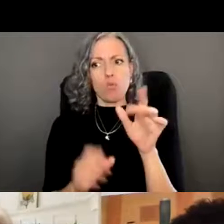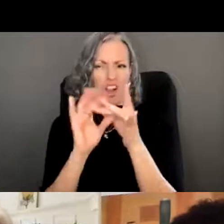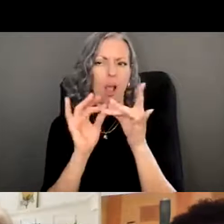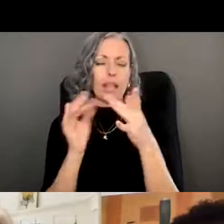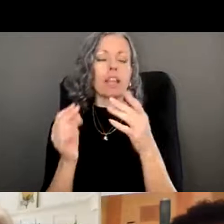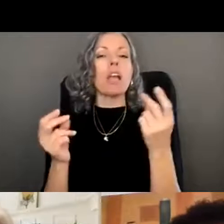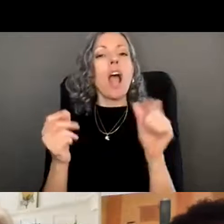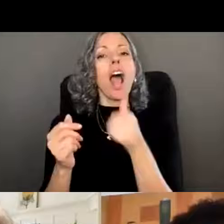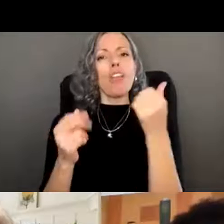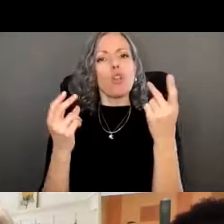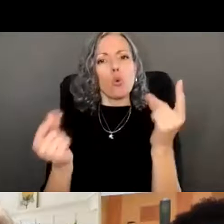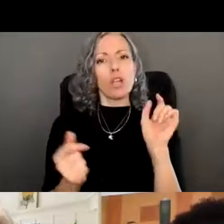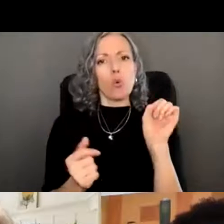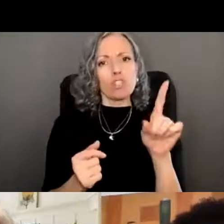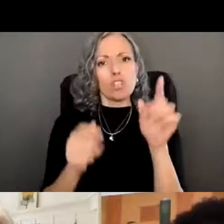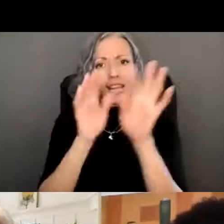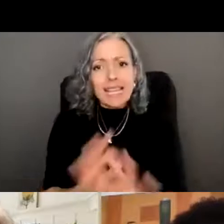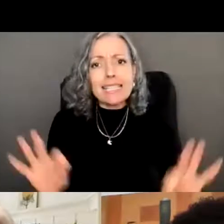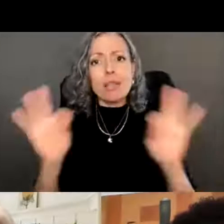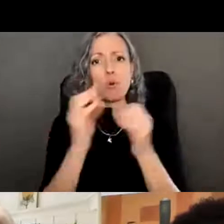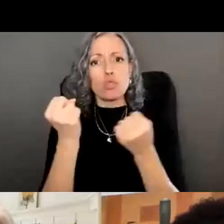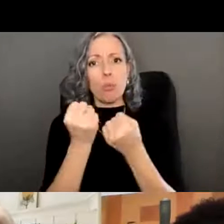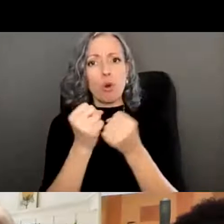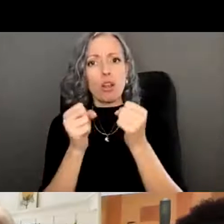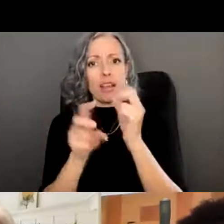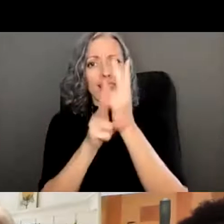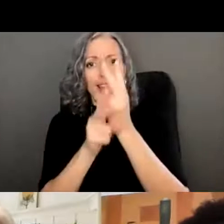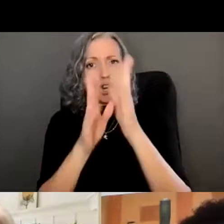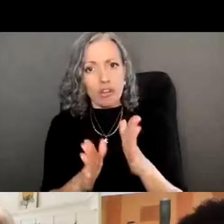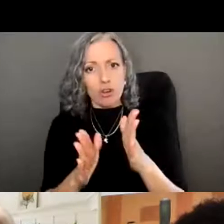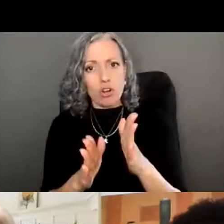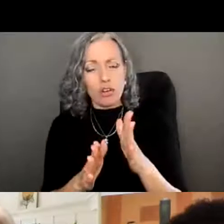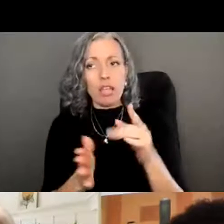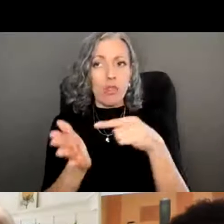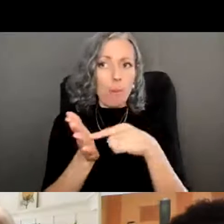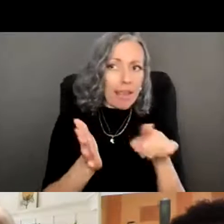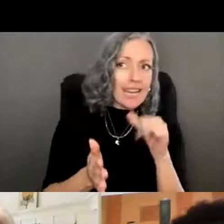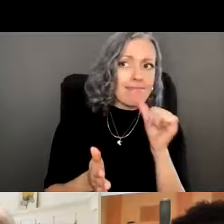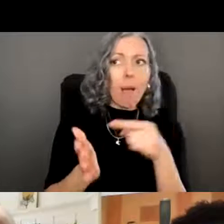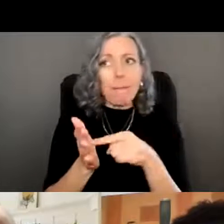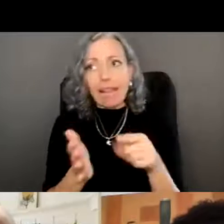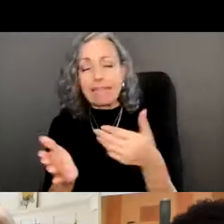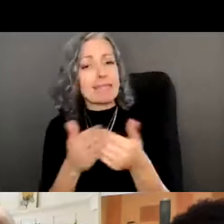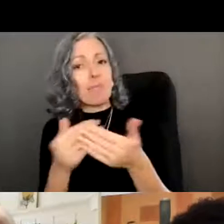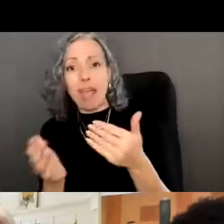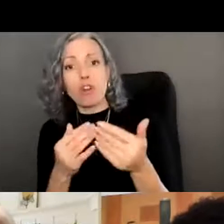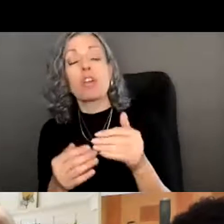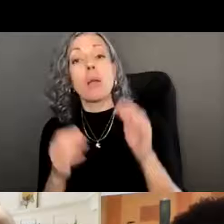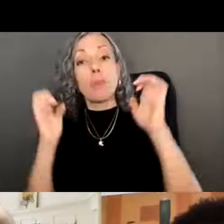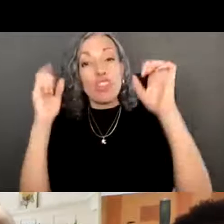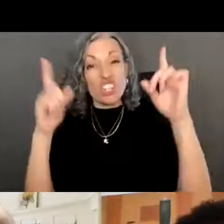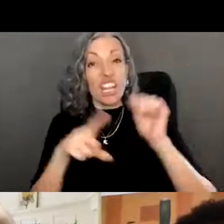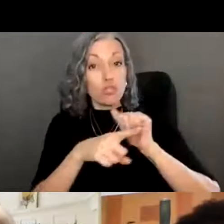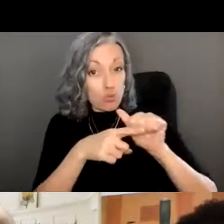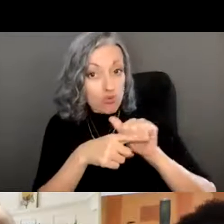quick question. It's really important to support the caregiver, whether they're paid or unpaid, in regards to educational